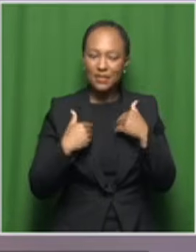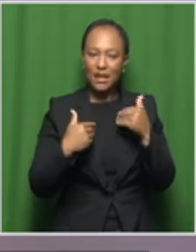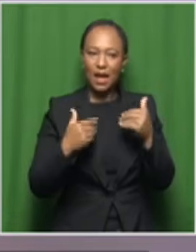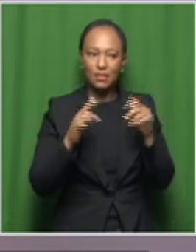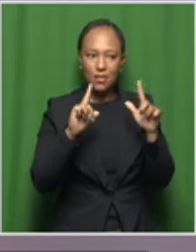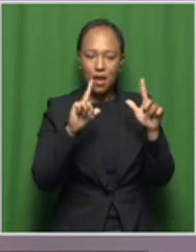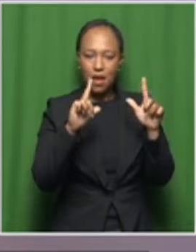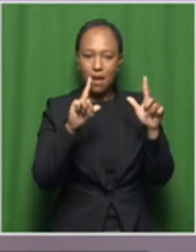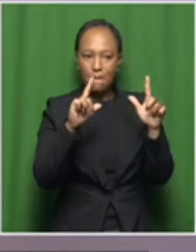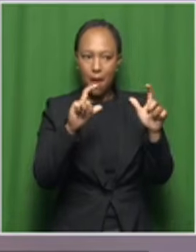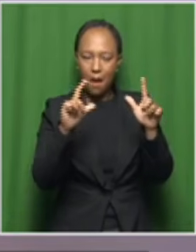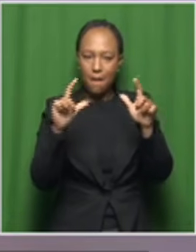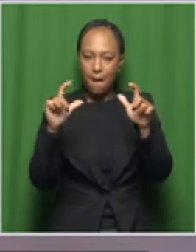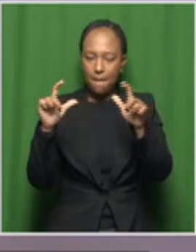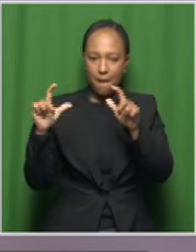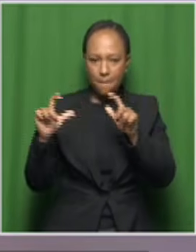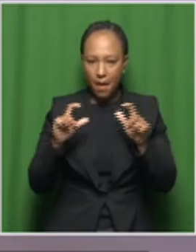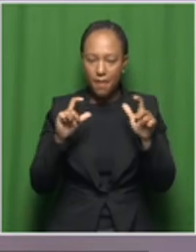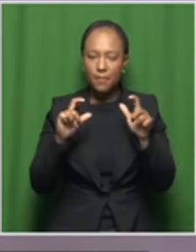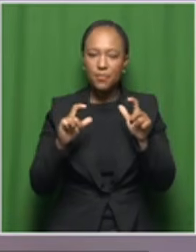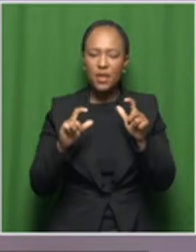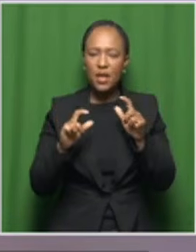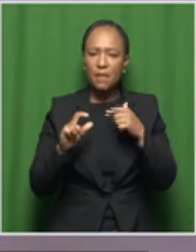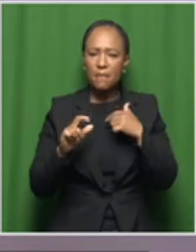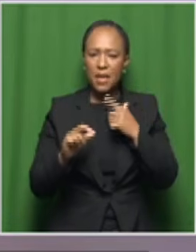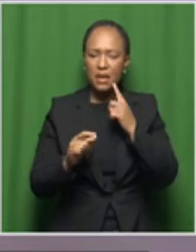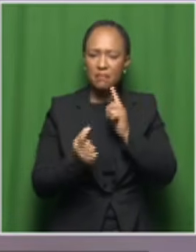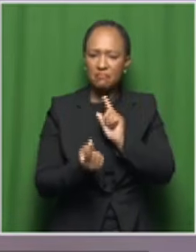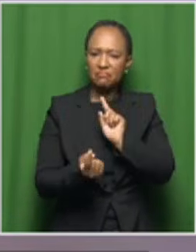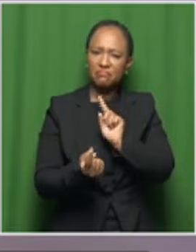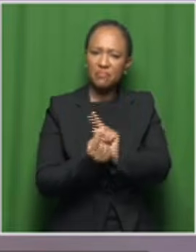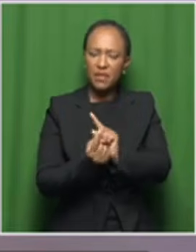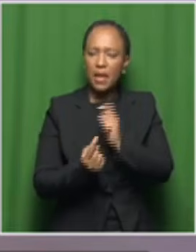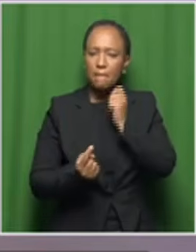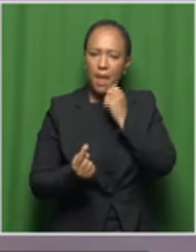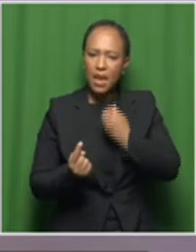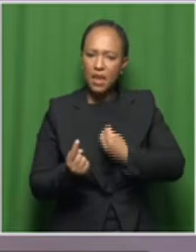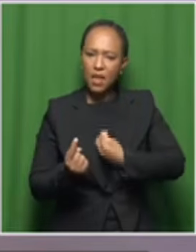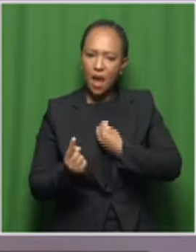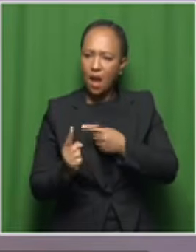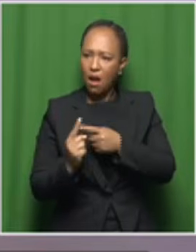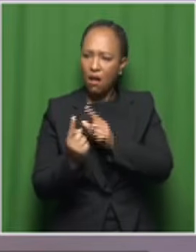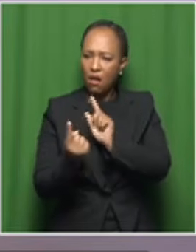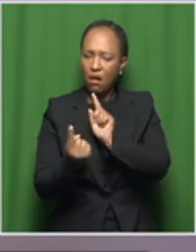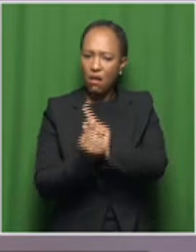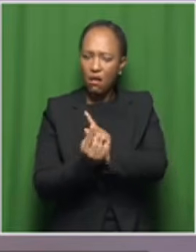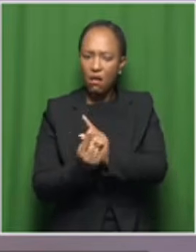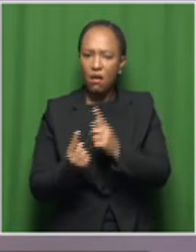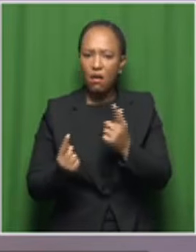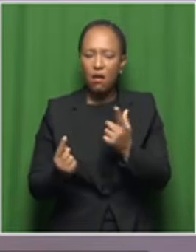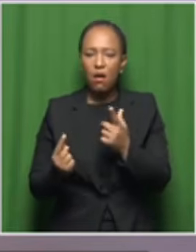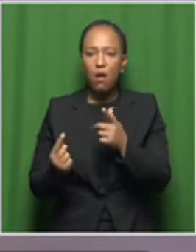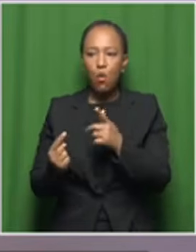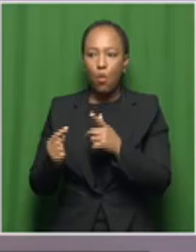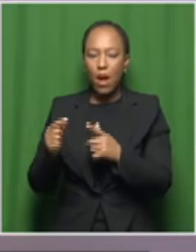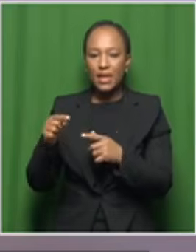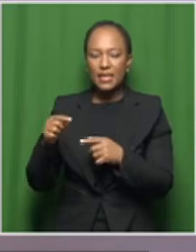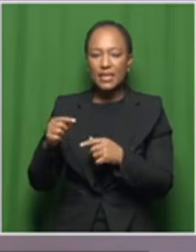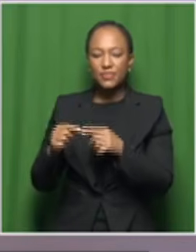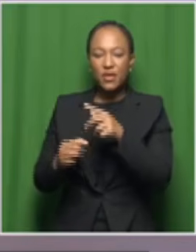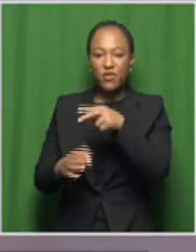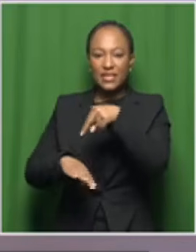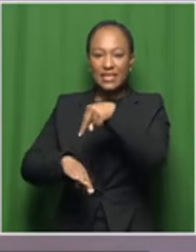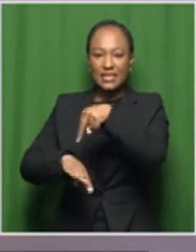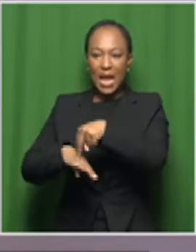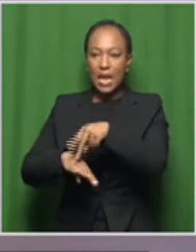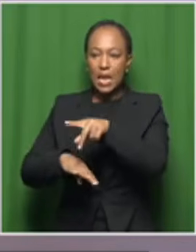I met a young man and he was standing by a chemist and he was helping people to get onto